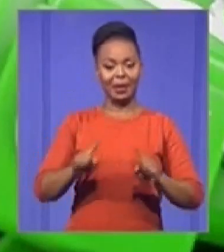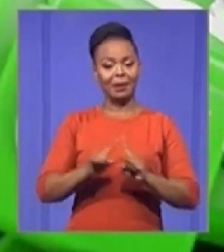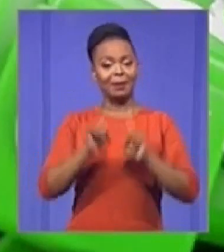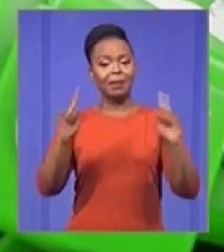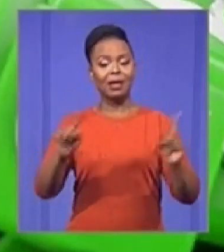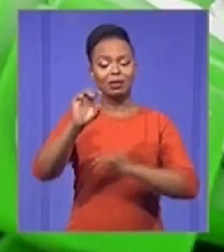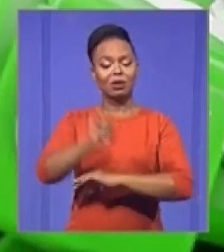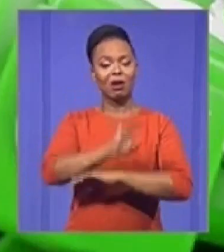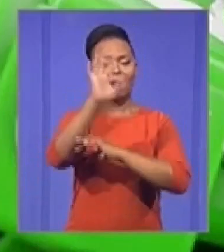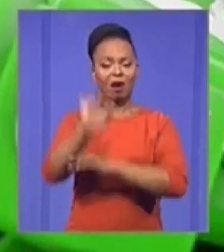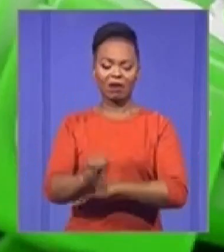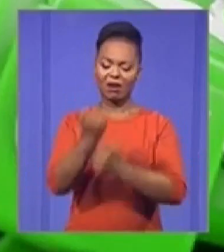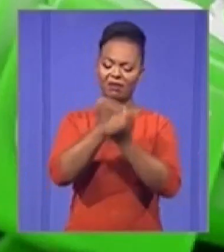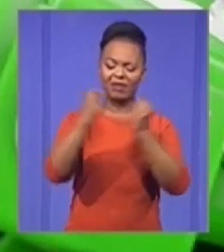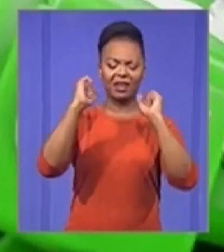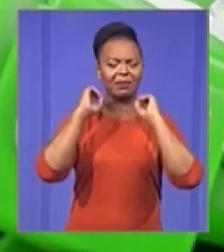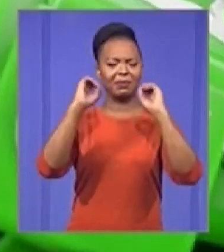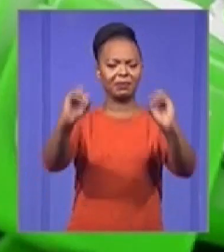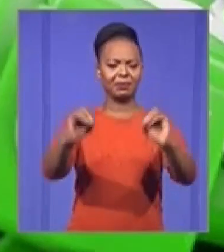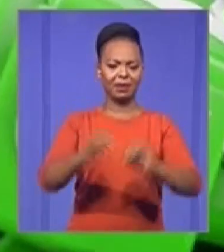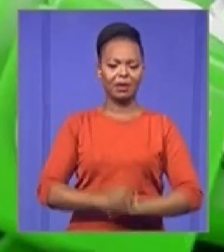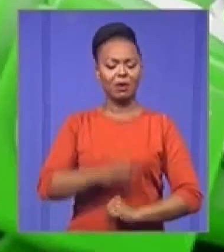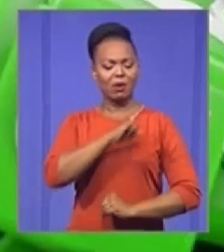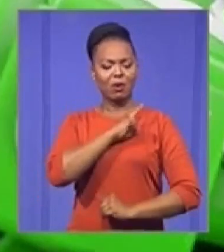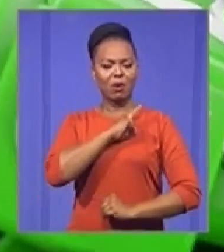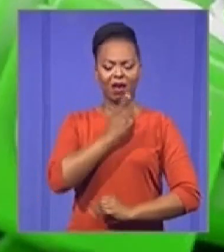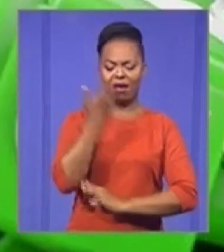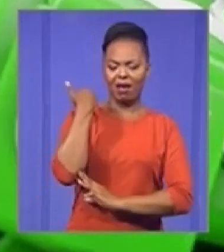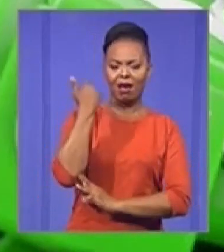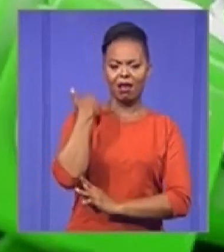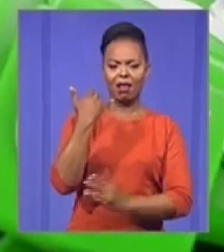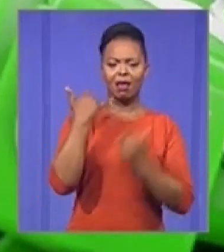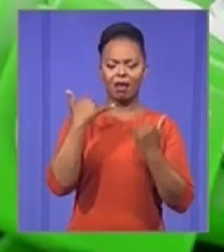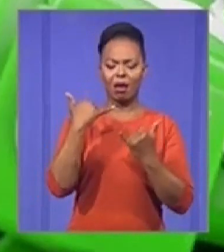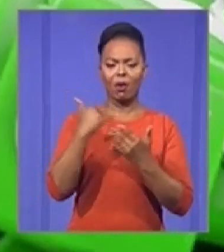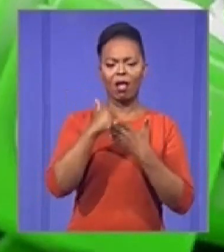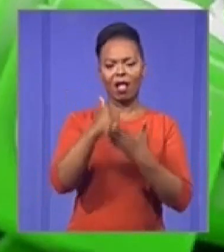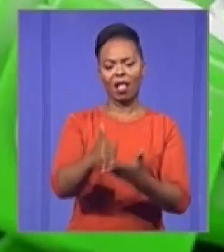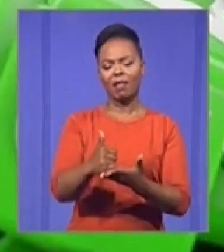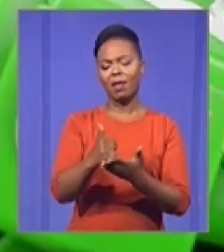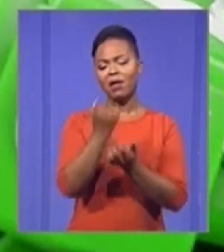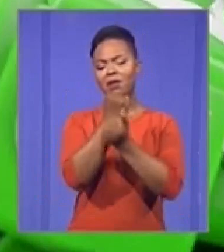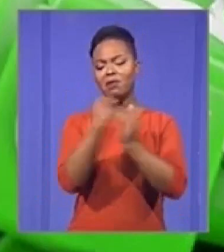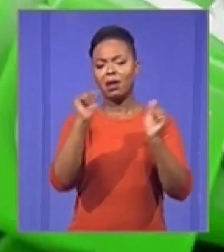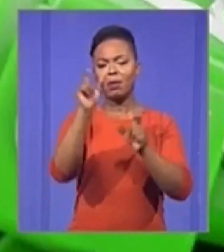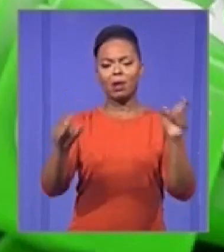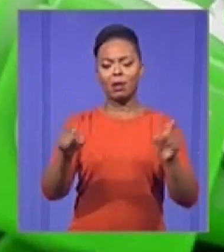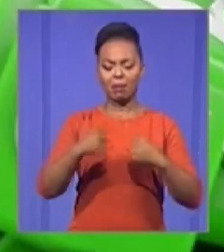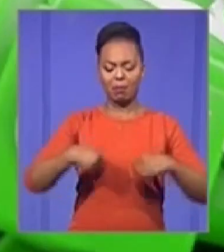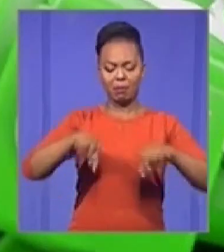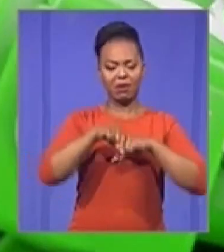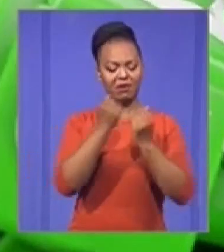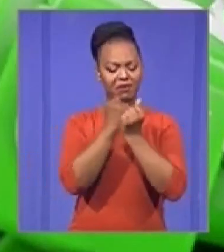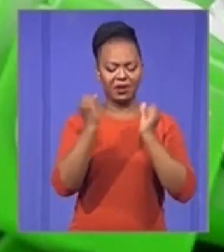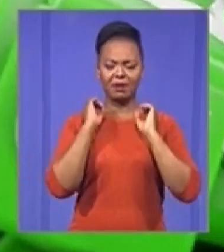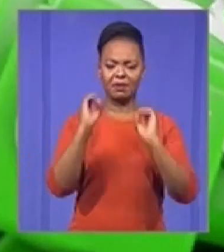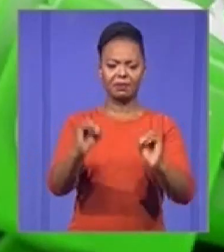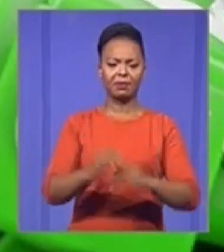South Africa is not free re felegeditše go ba re thuša fela bao ba lokologileng go keteka tšatši la tokologo gobane rena ka moka re se ra